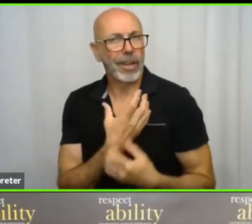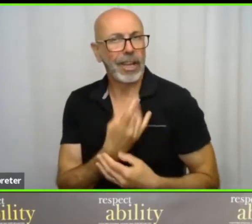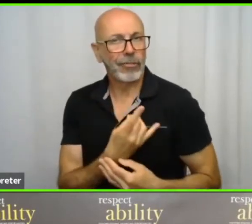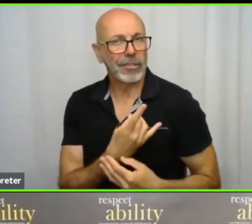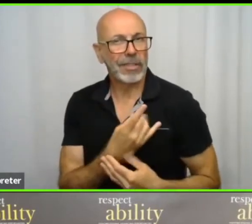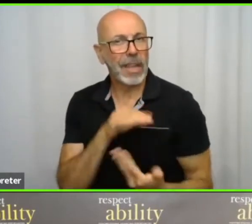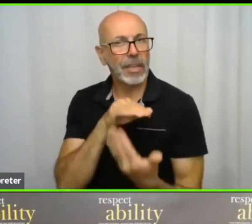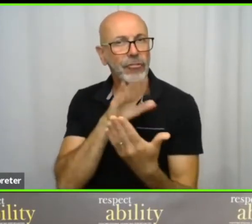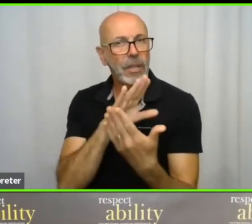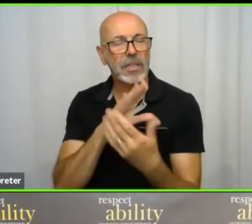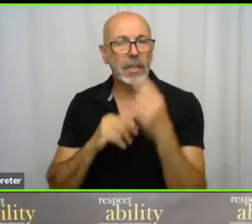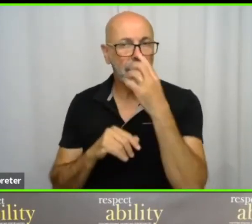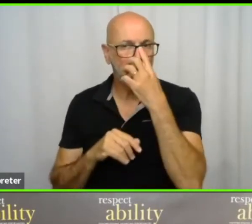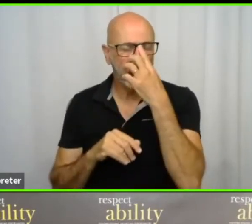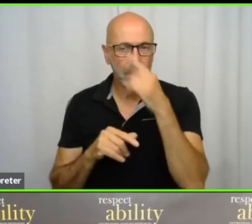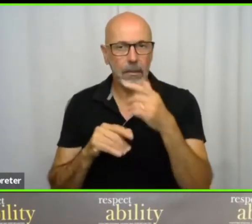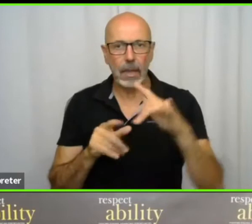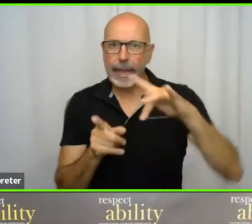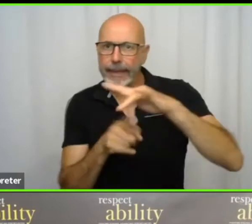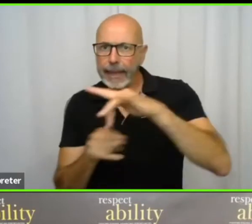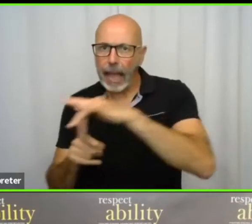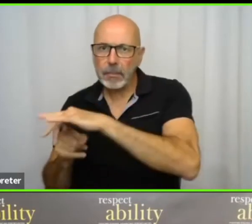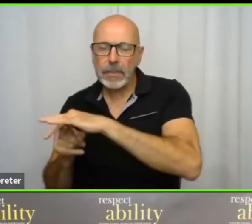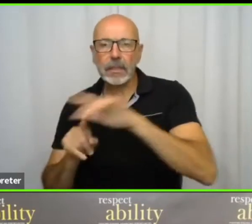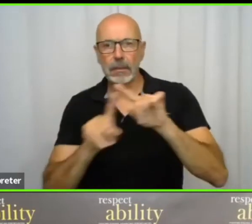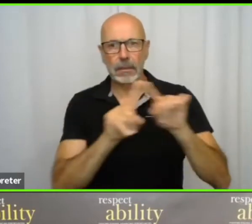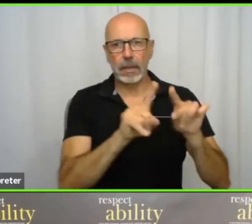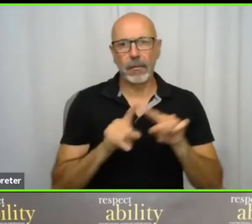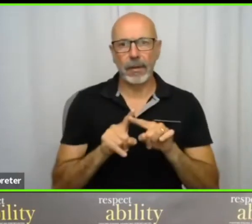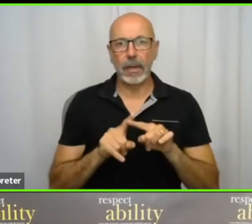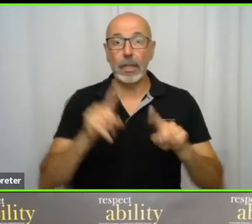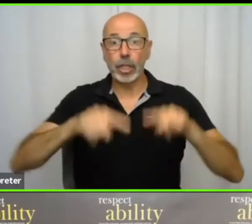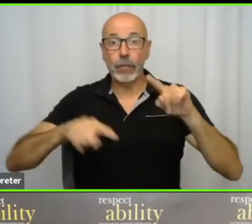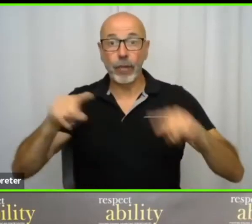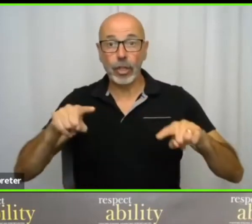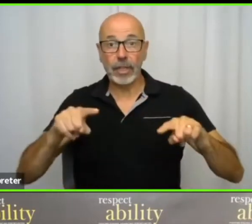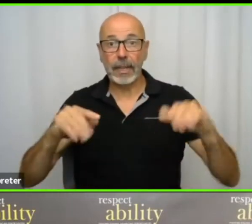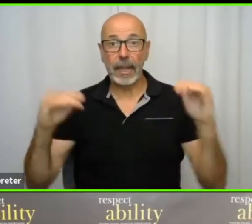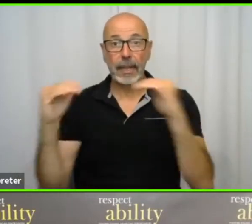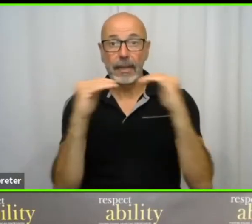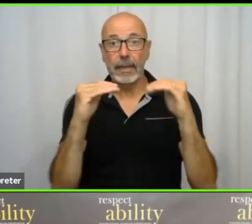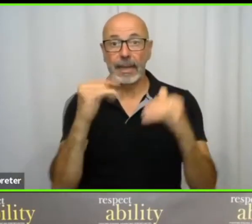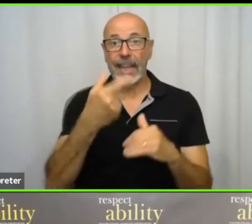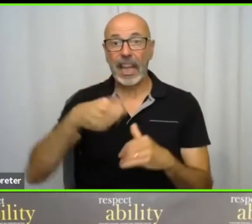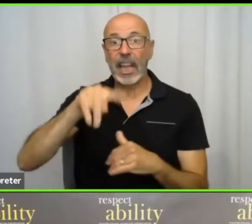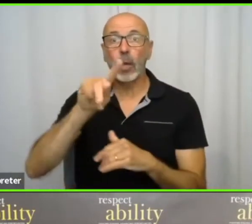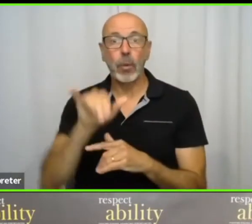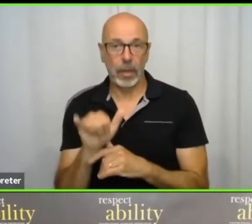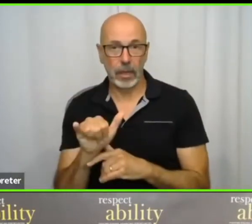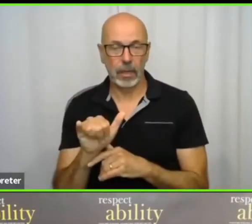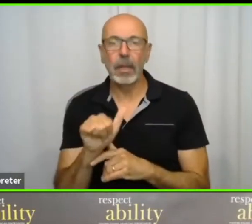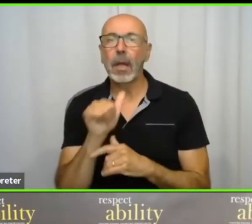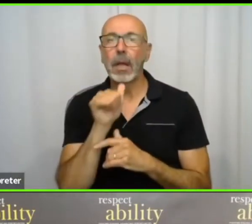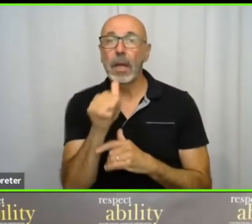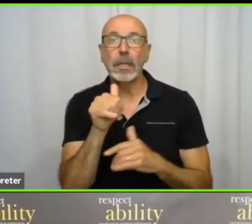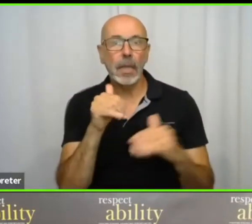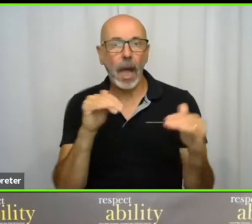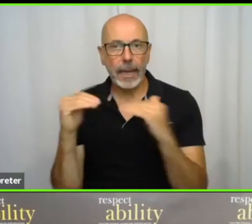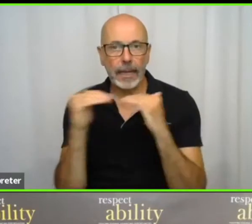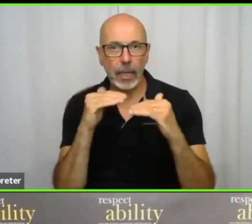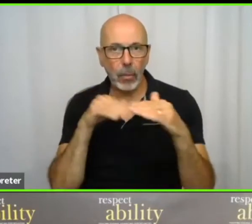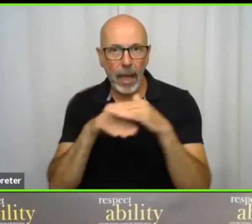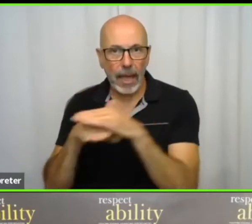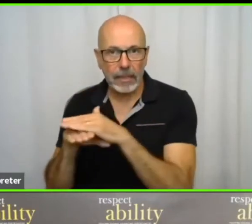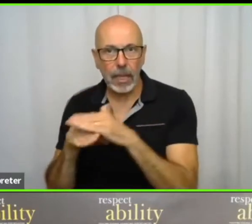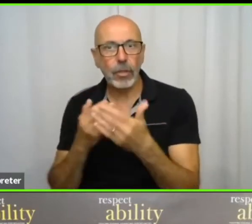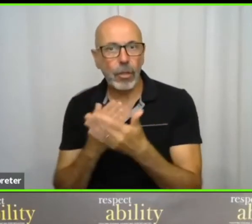addressing gaps in diversity and equity, the access, unequal access to supports through